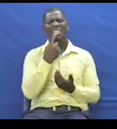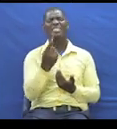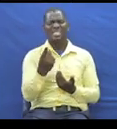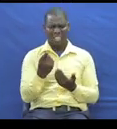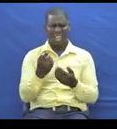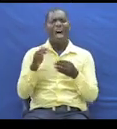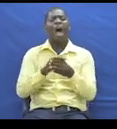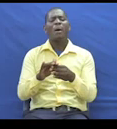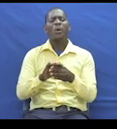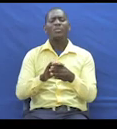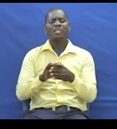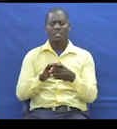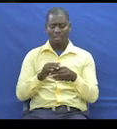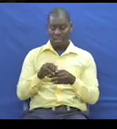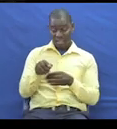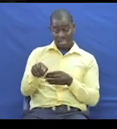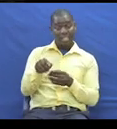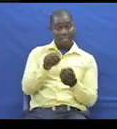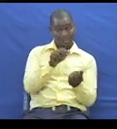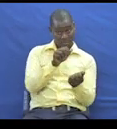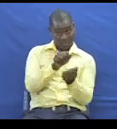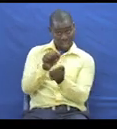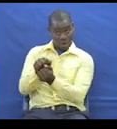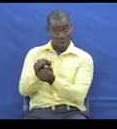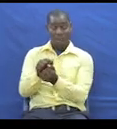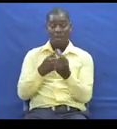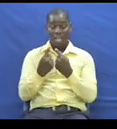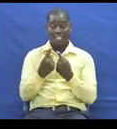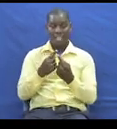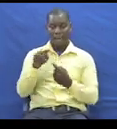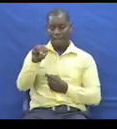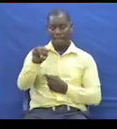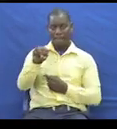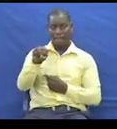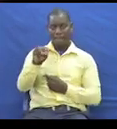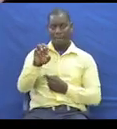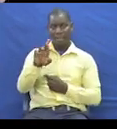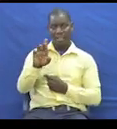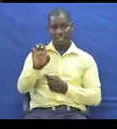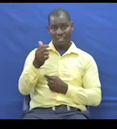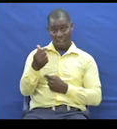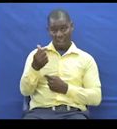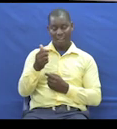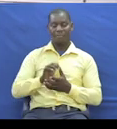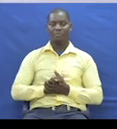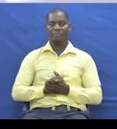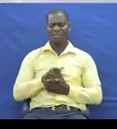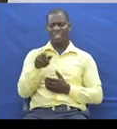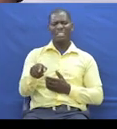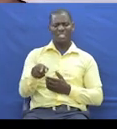is that this particle, which is a matter, is made up by 18 particles.